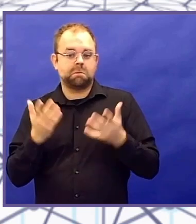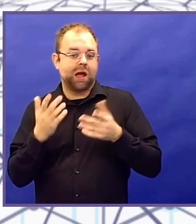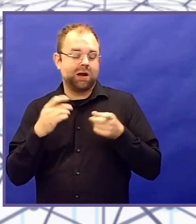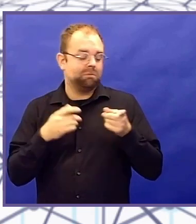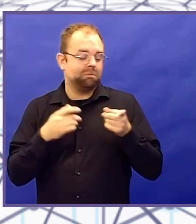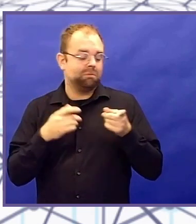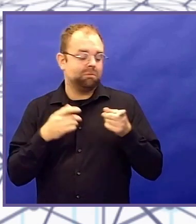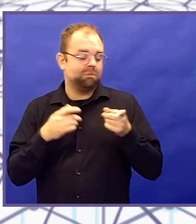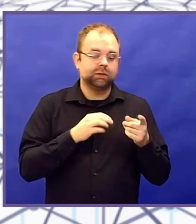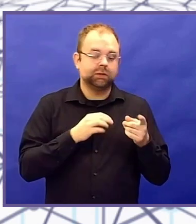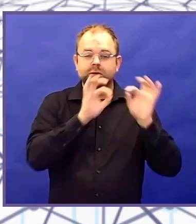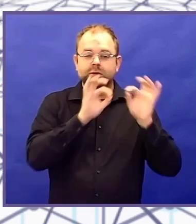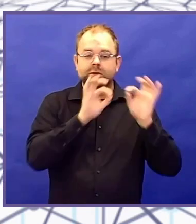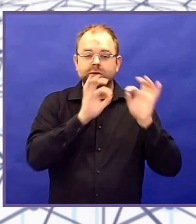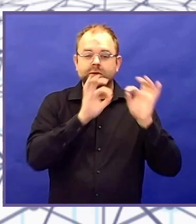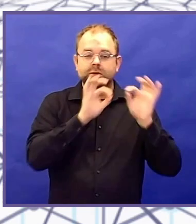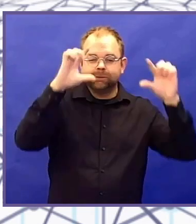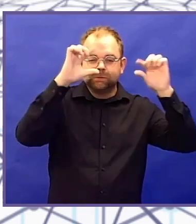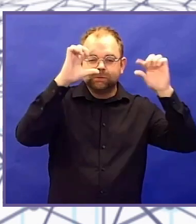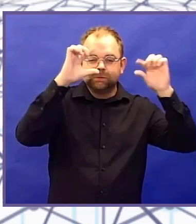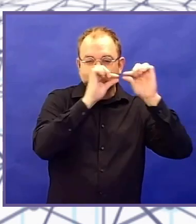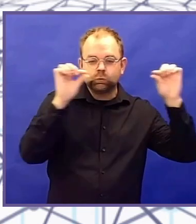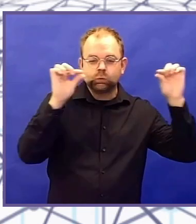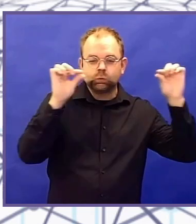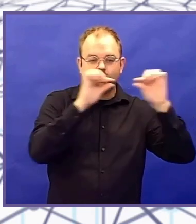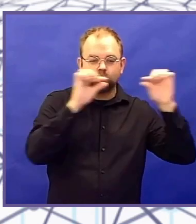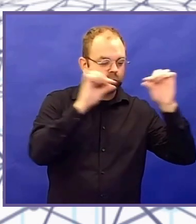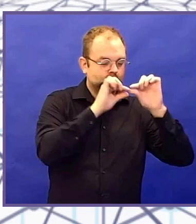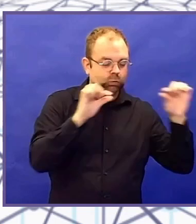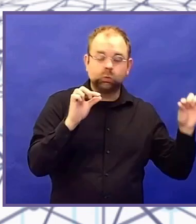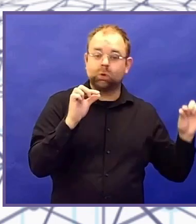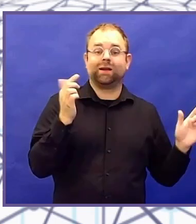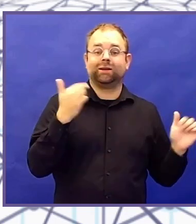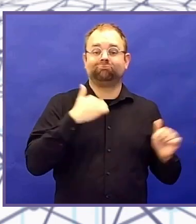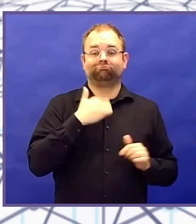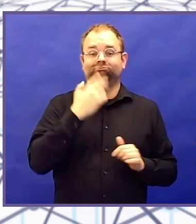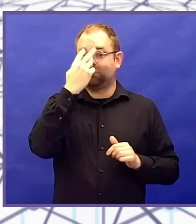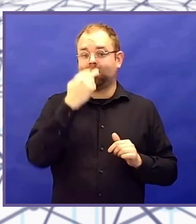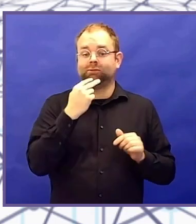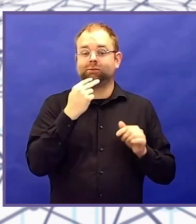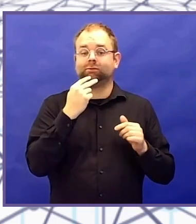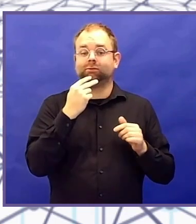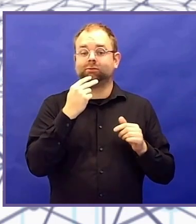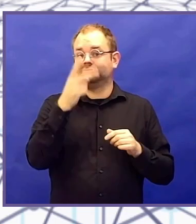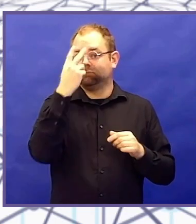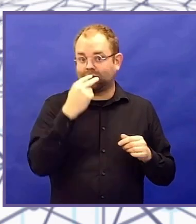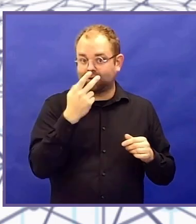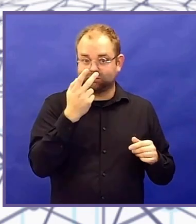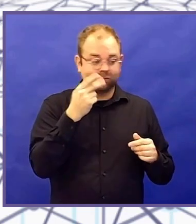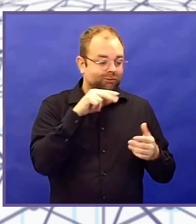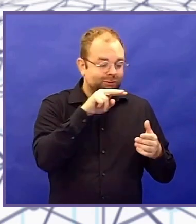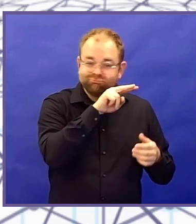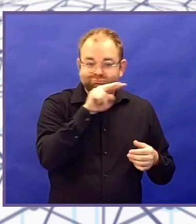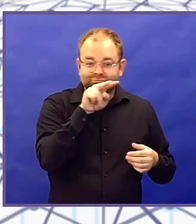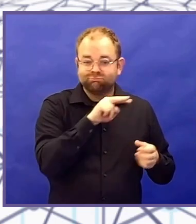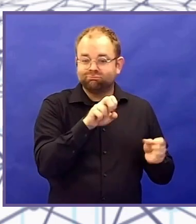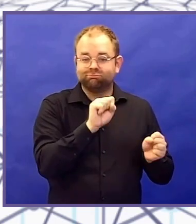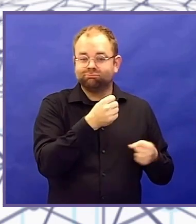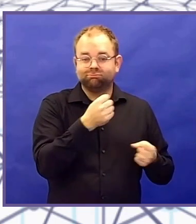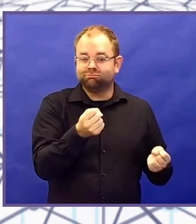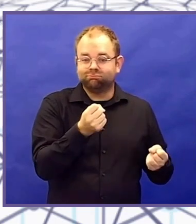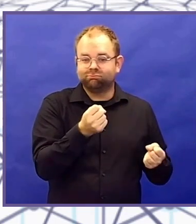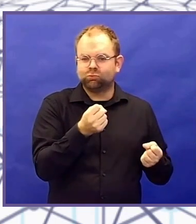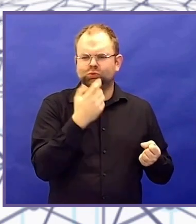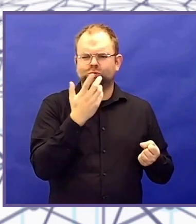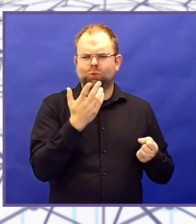do that, and whatever reason. So you analyze, you get people that are positive, are willing to take, at